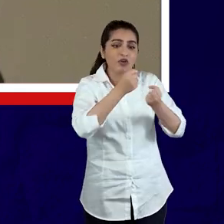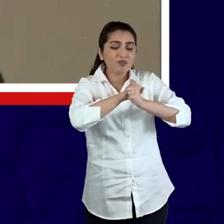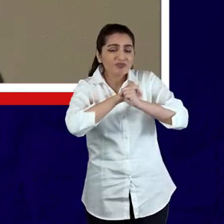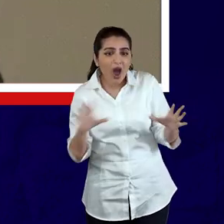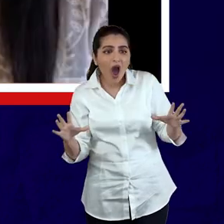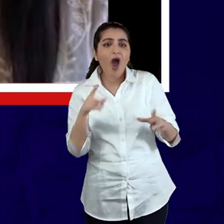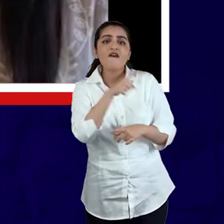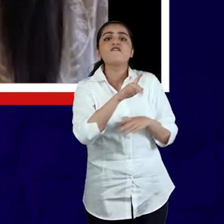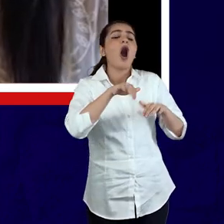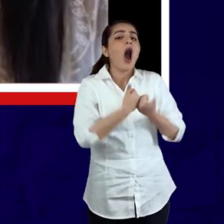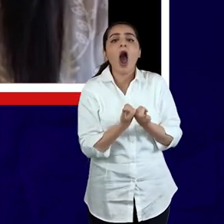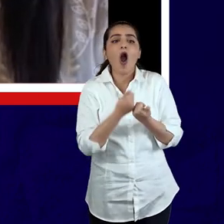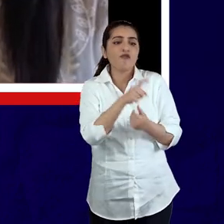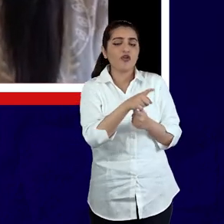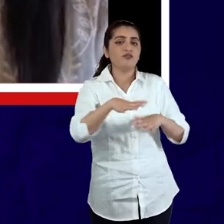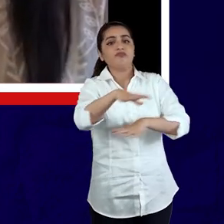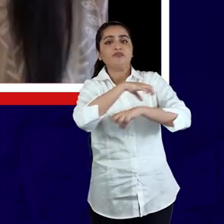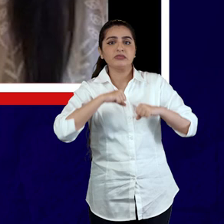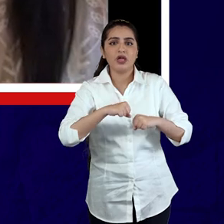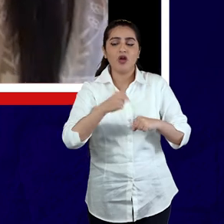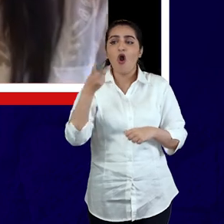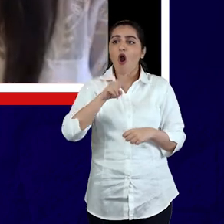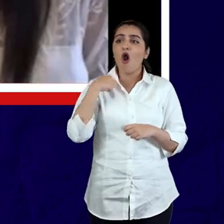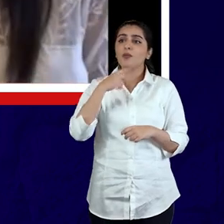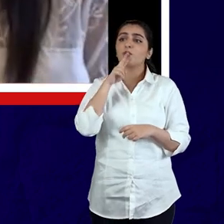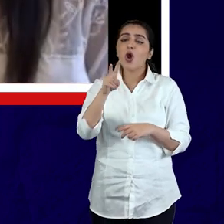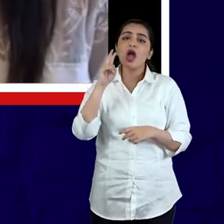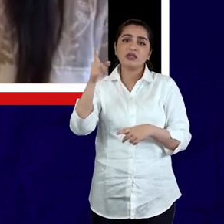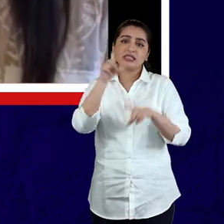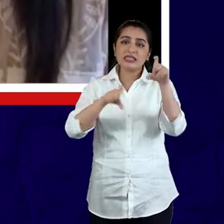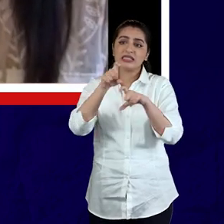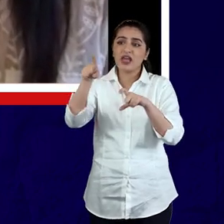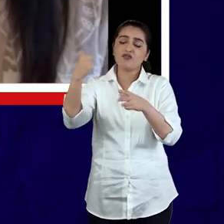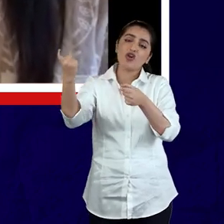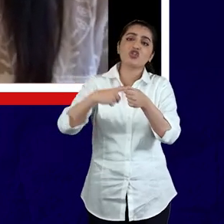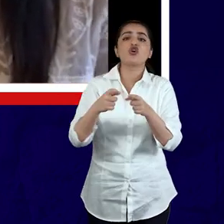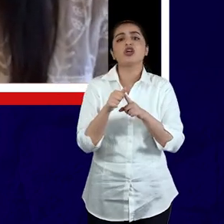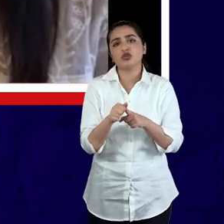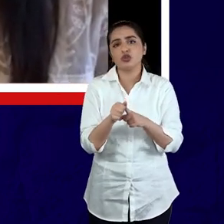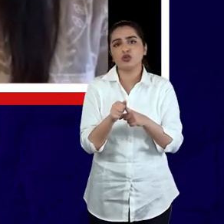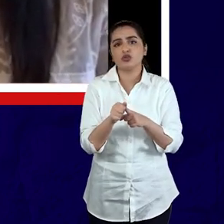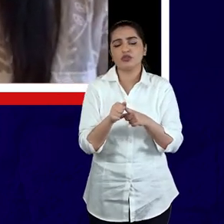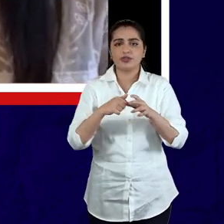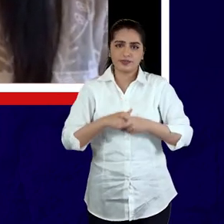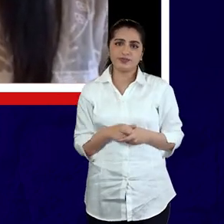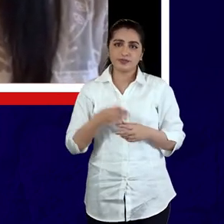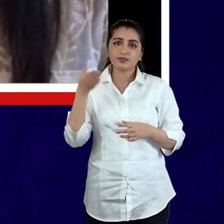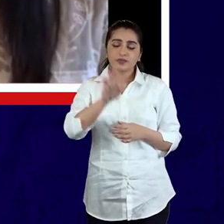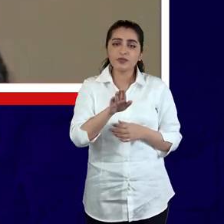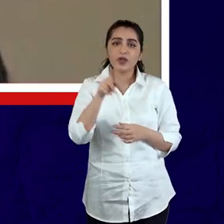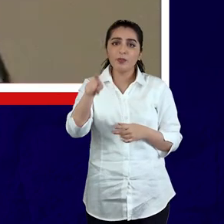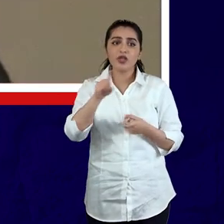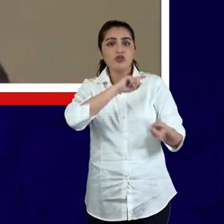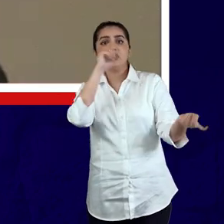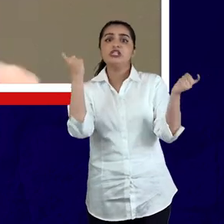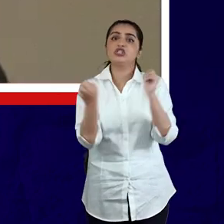with disasters. So, and designers to go out and in the field and to help. So I think if we do that, we'll just change the whole, that there'll be a paradigm